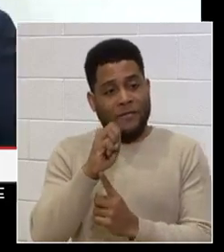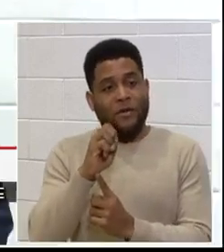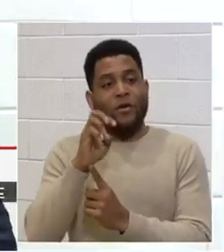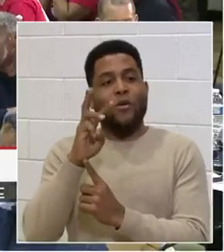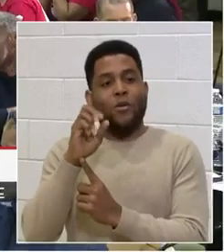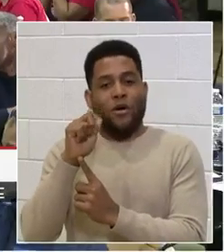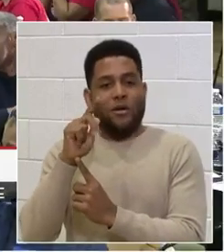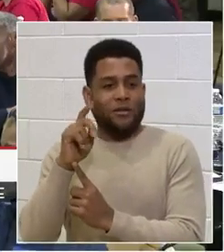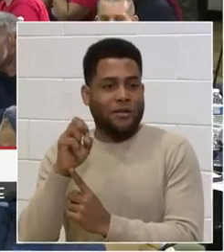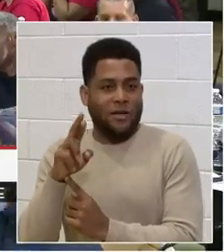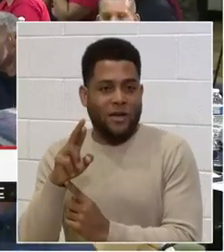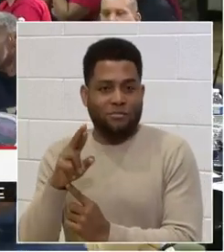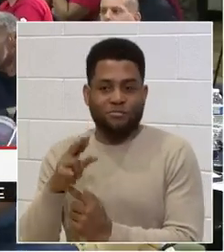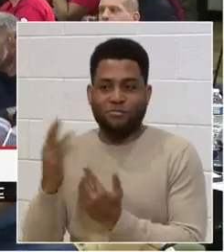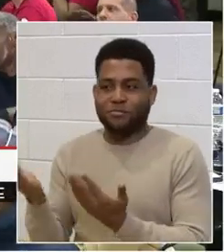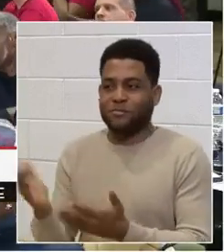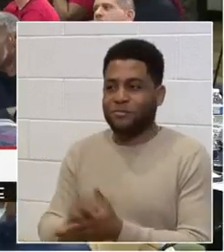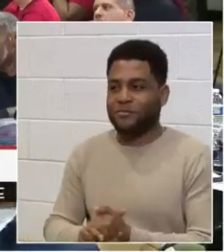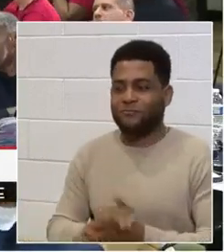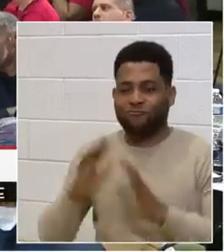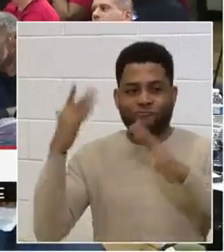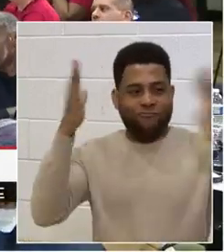Thank you.